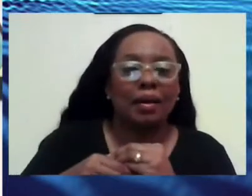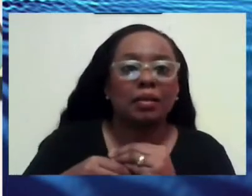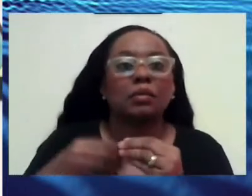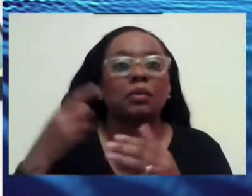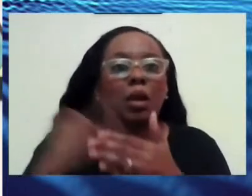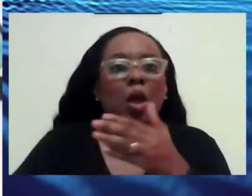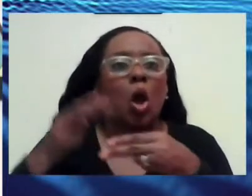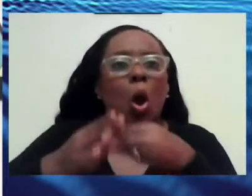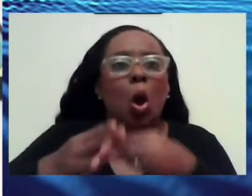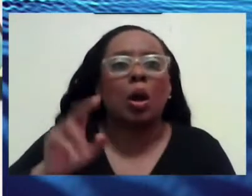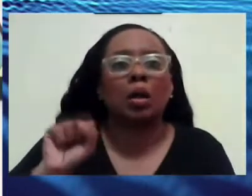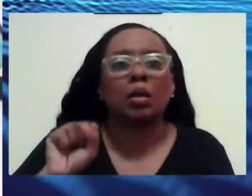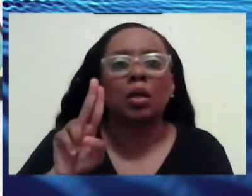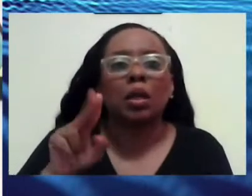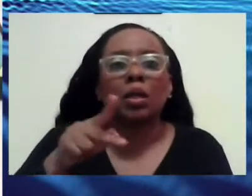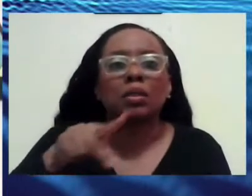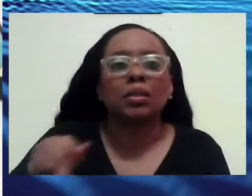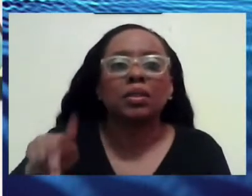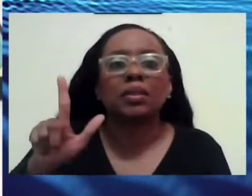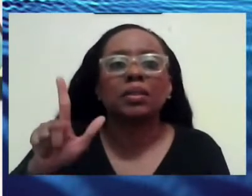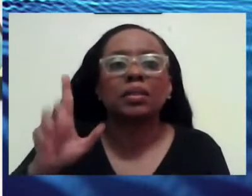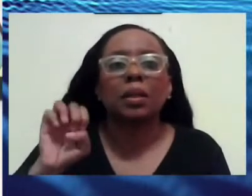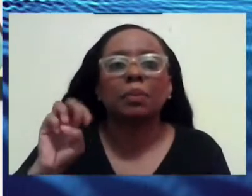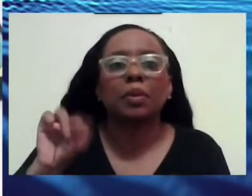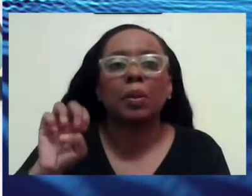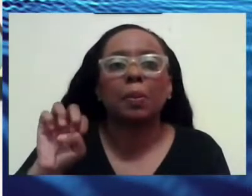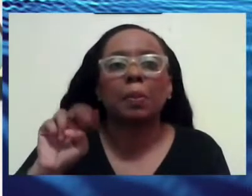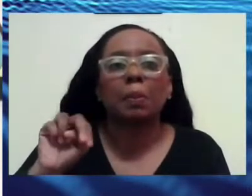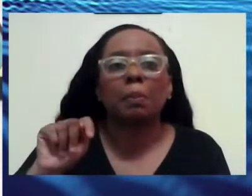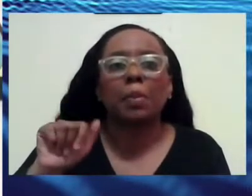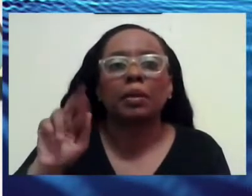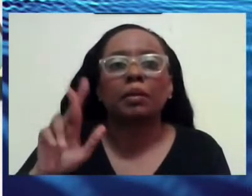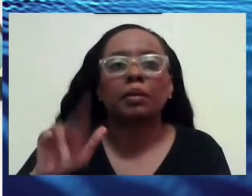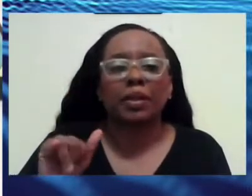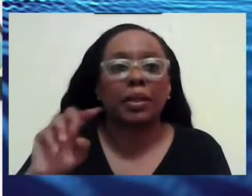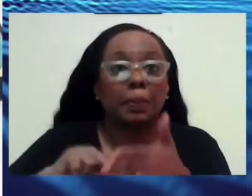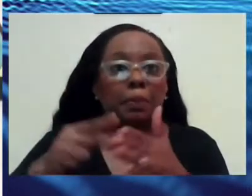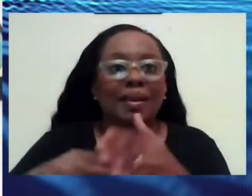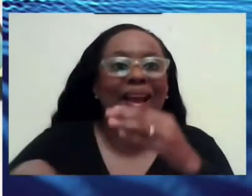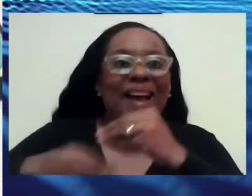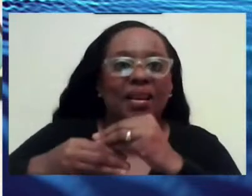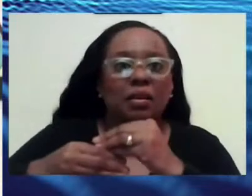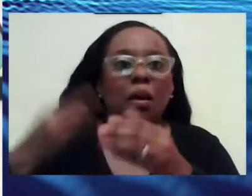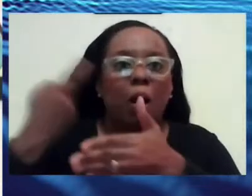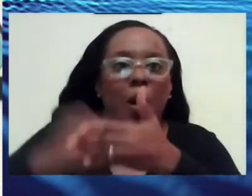all the quotations and putting everything together. So we can't wait on that to then decide that we're